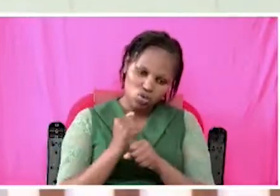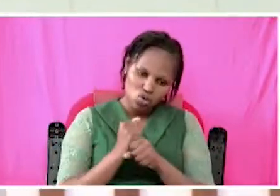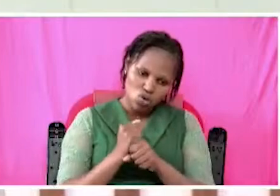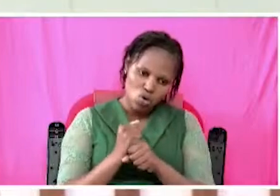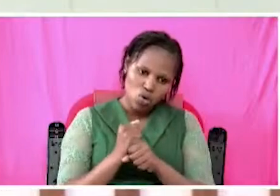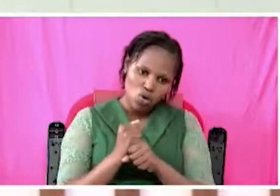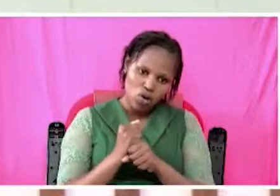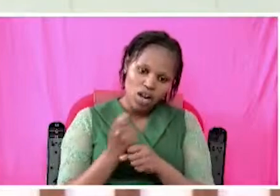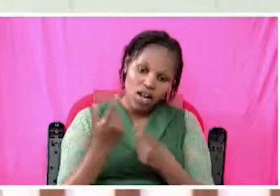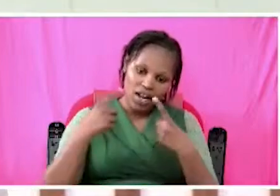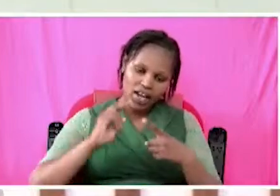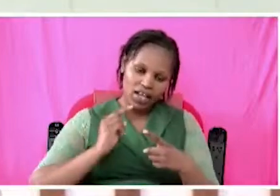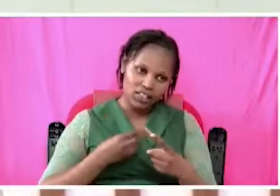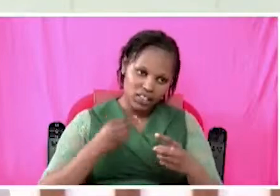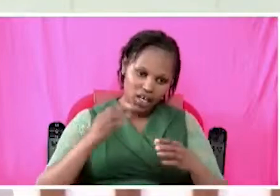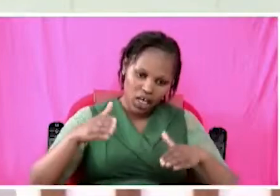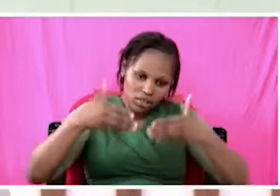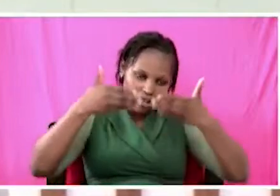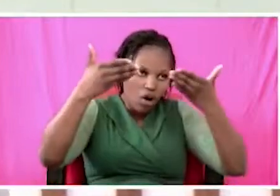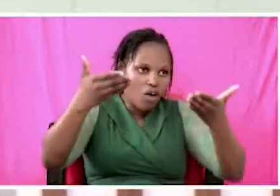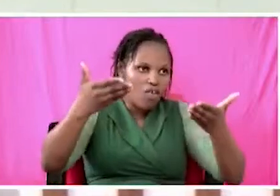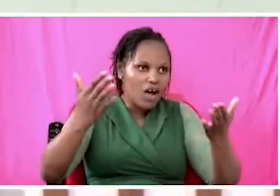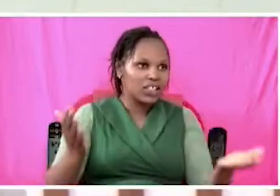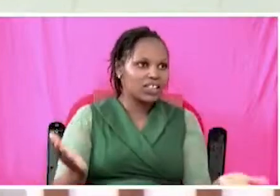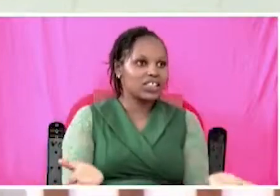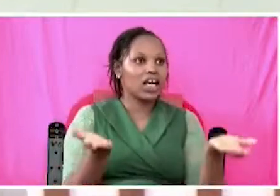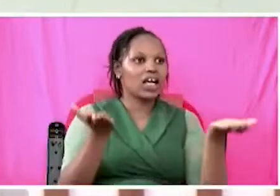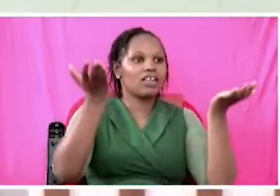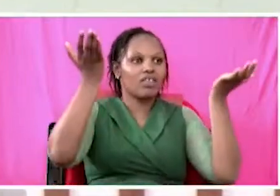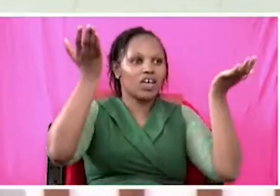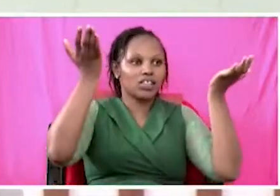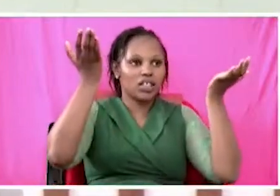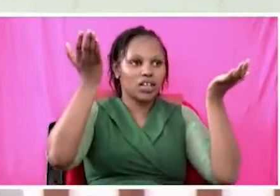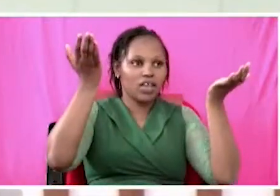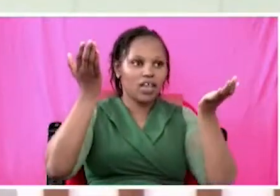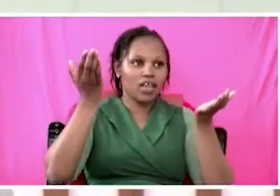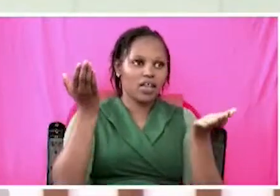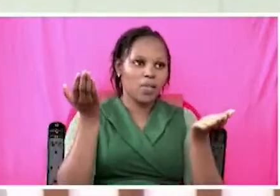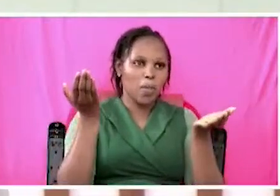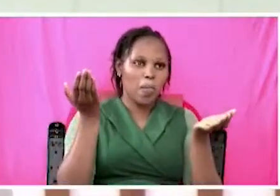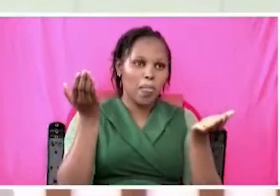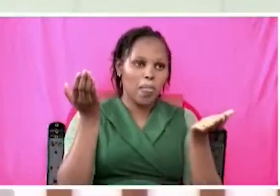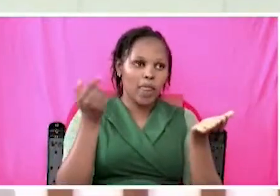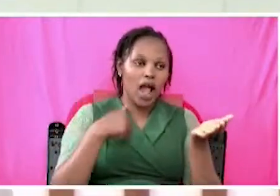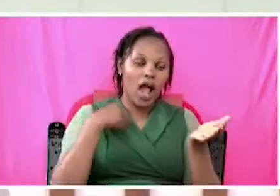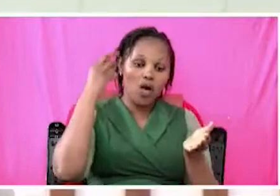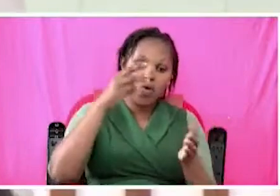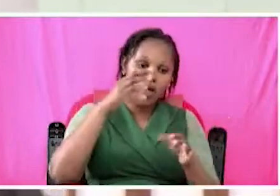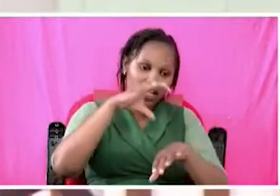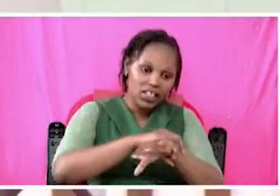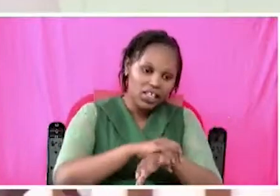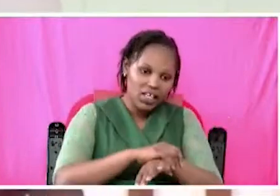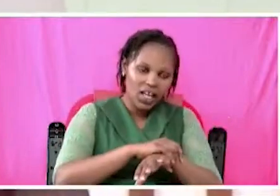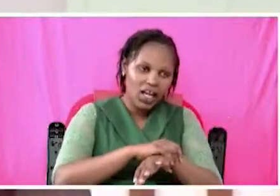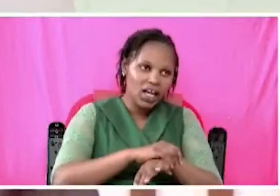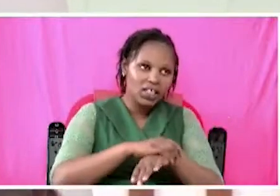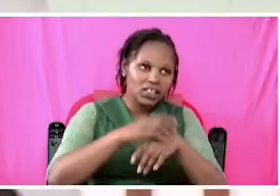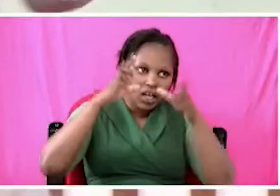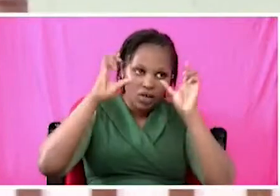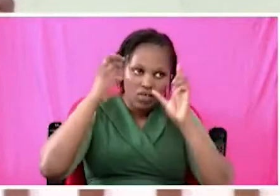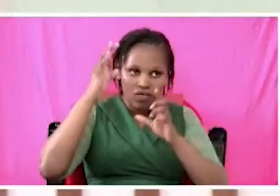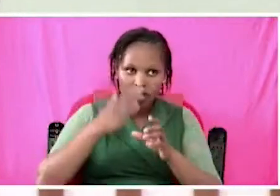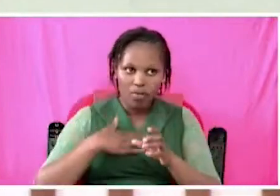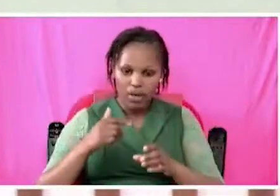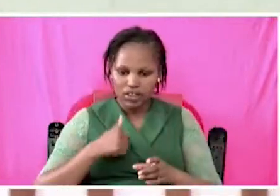us offer sacrifices. I will get a bull for myself. I'll get a bull for the prophets